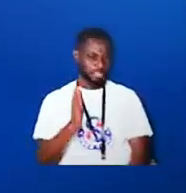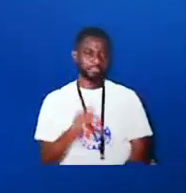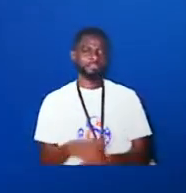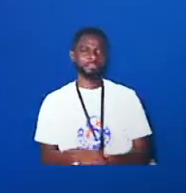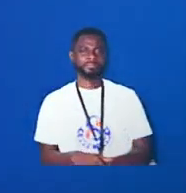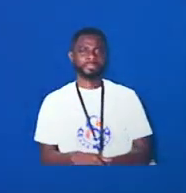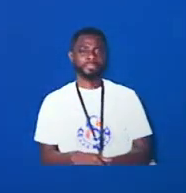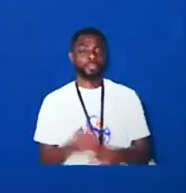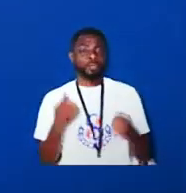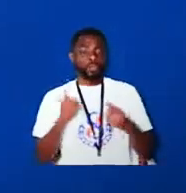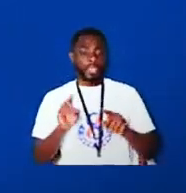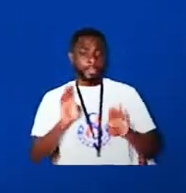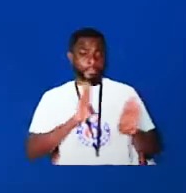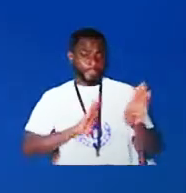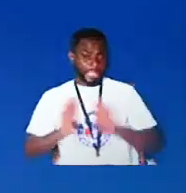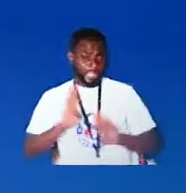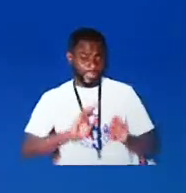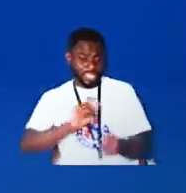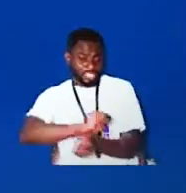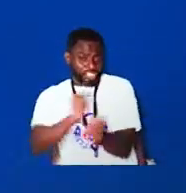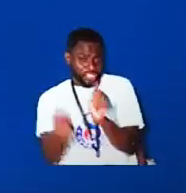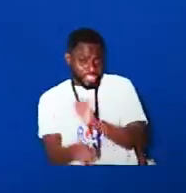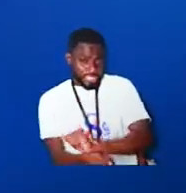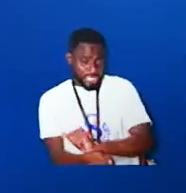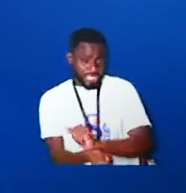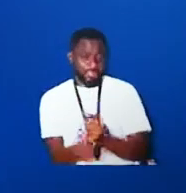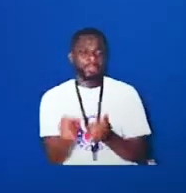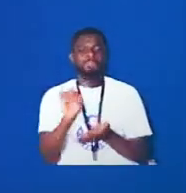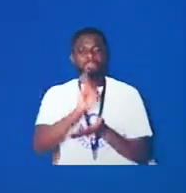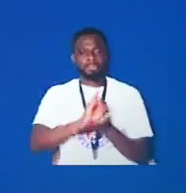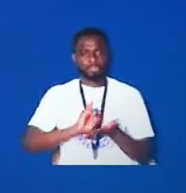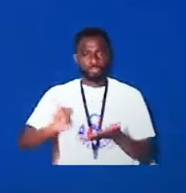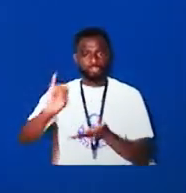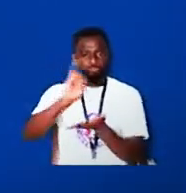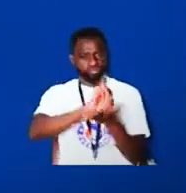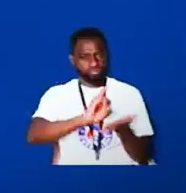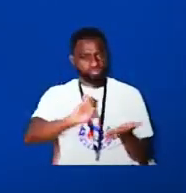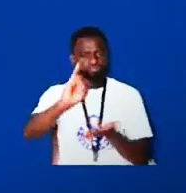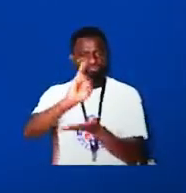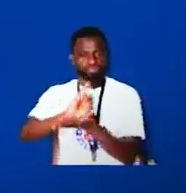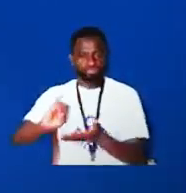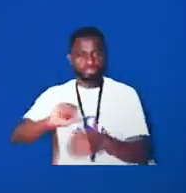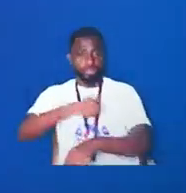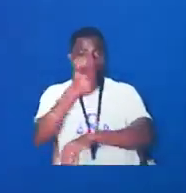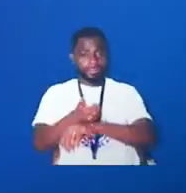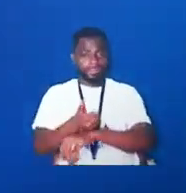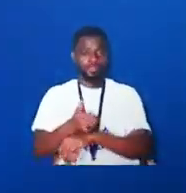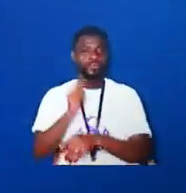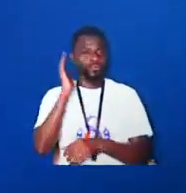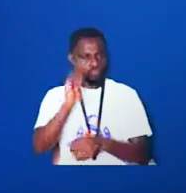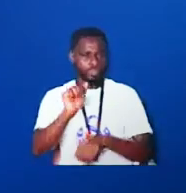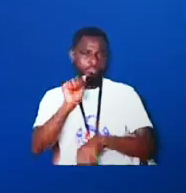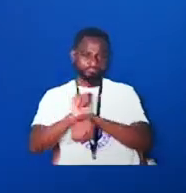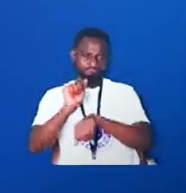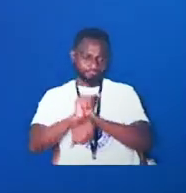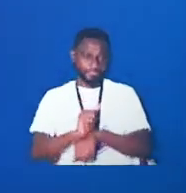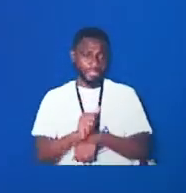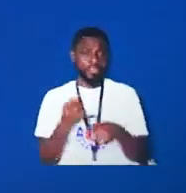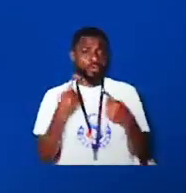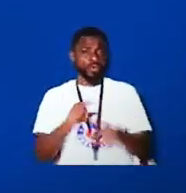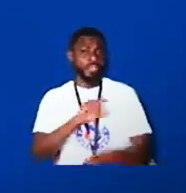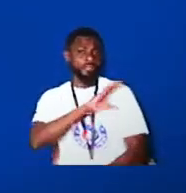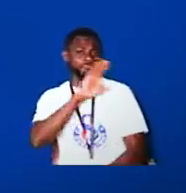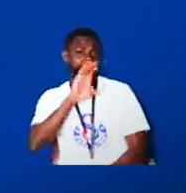When there is behavioral change, for the better, I mean, the institutions will work. When the citizens